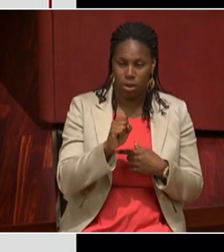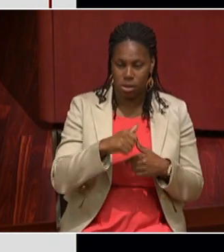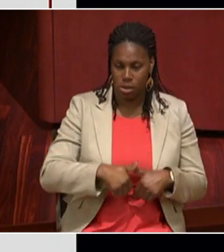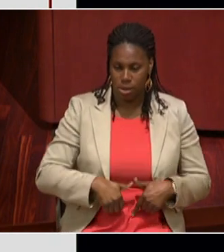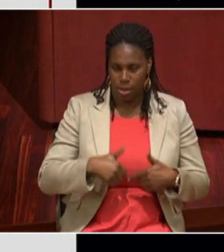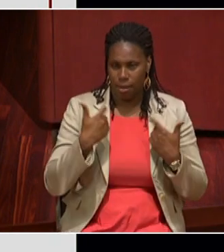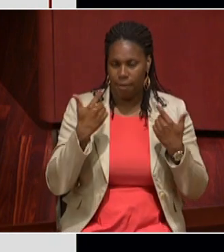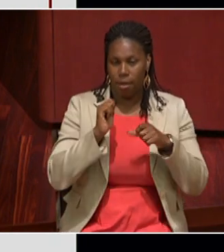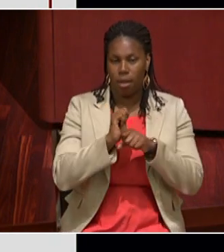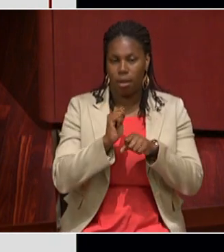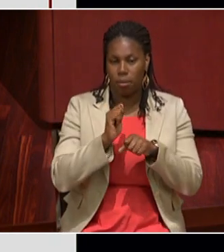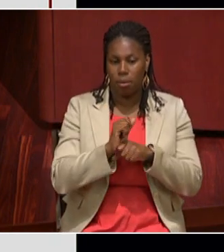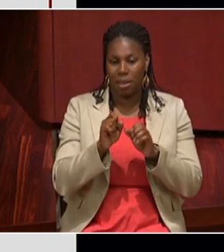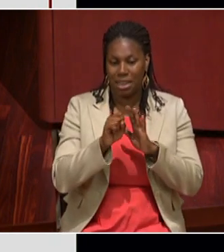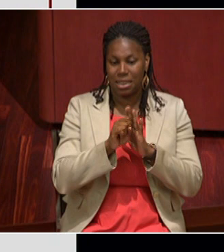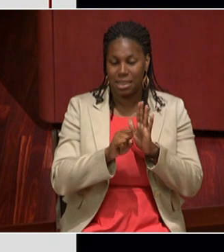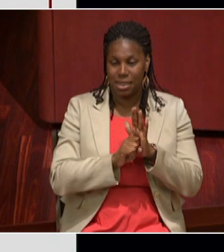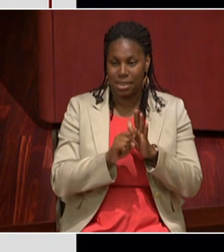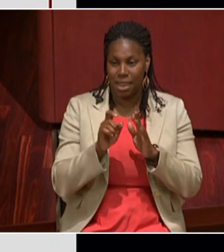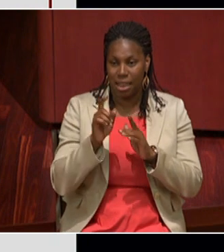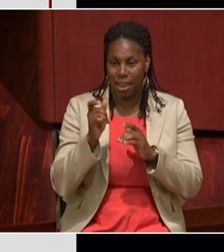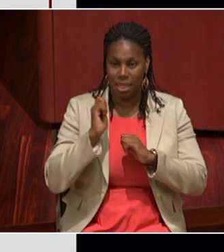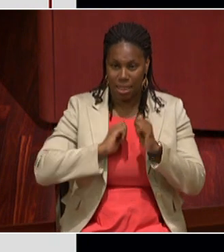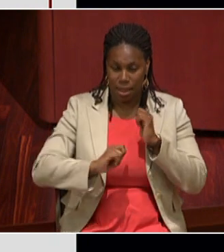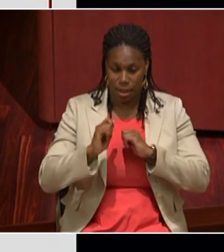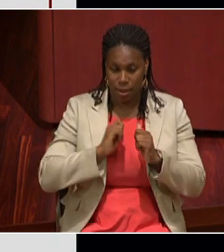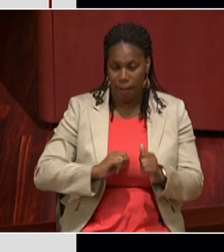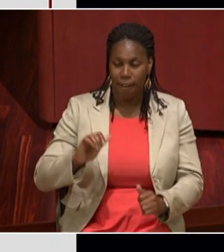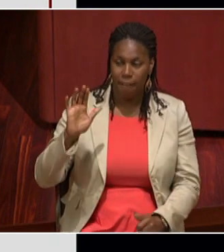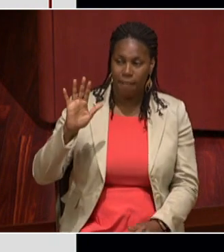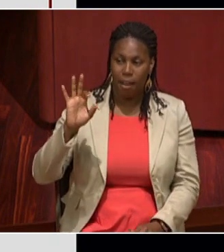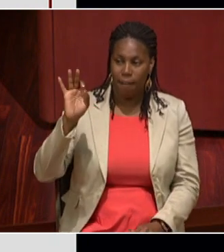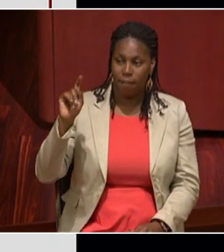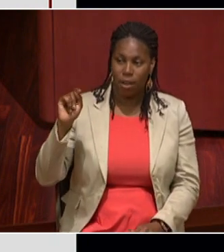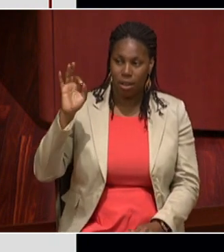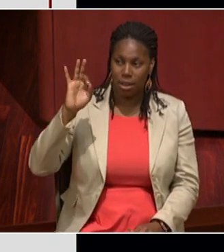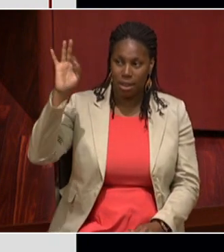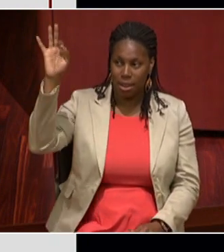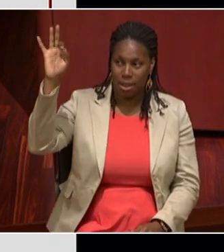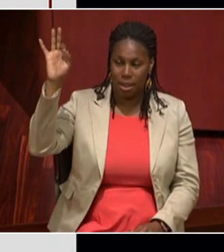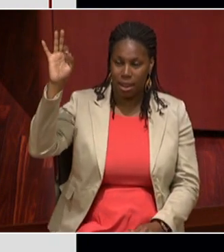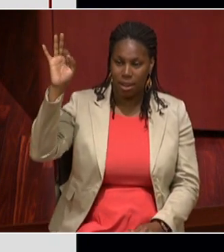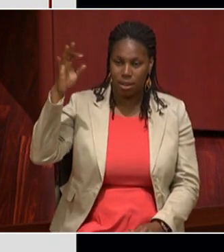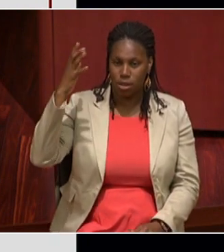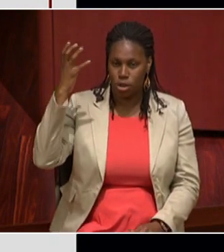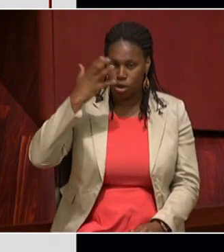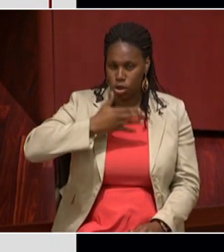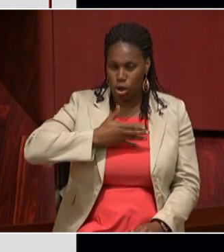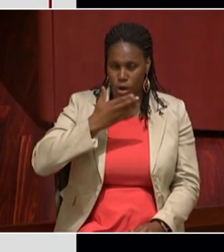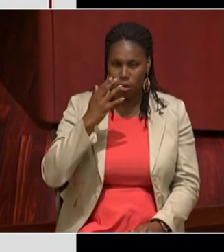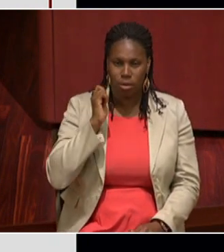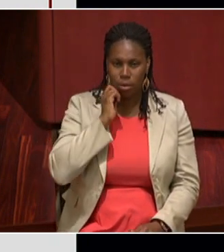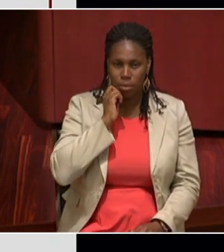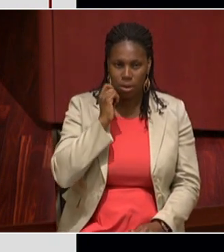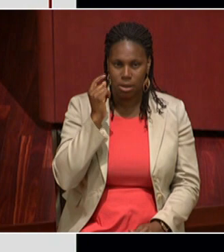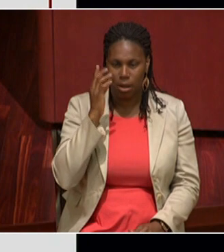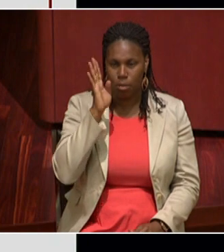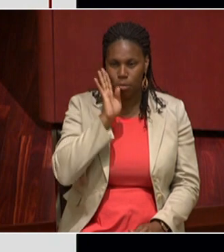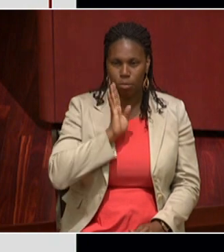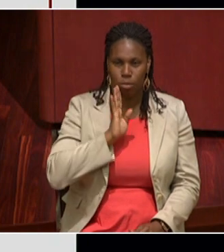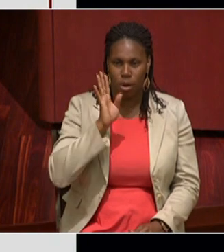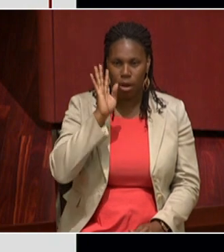He's employed at the State Theater. He's 5'9" tall with a dark complexion and brown eyes.